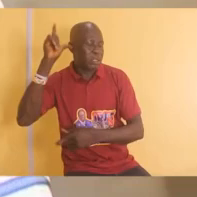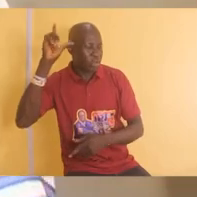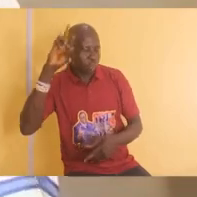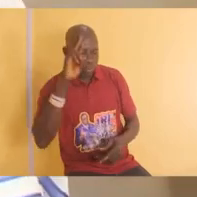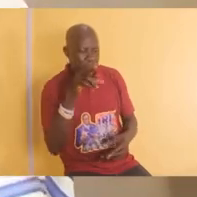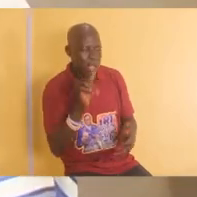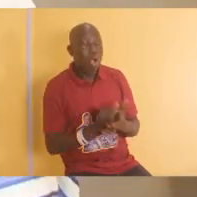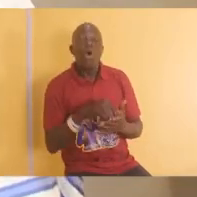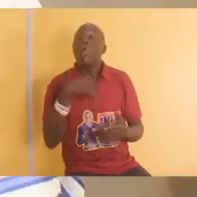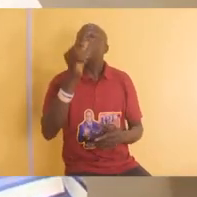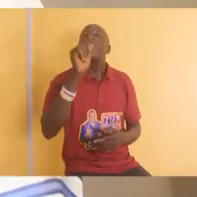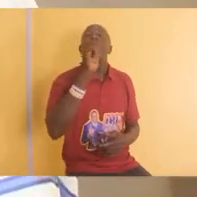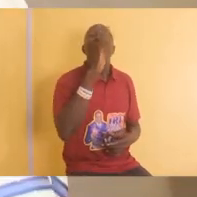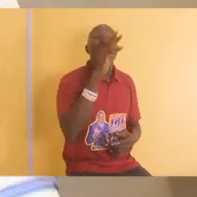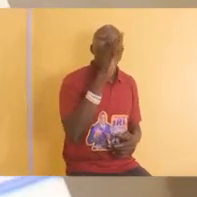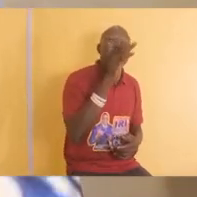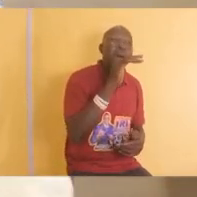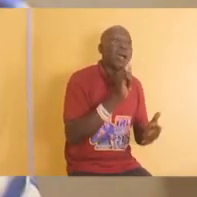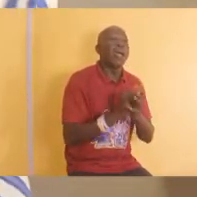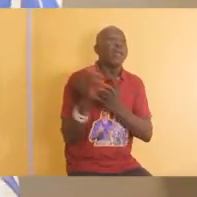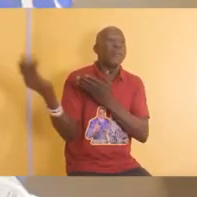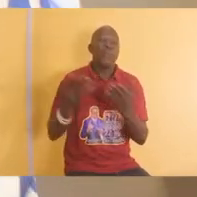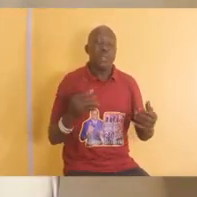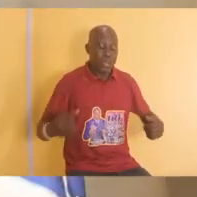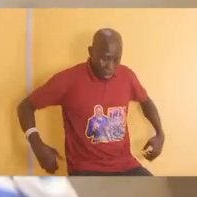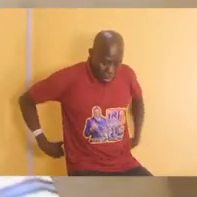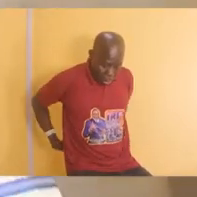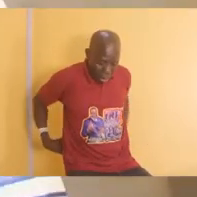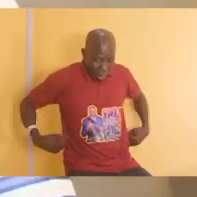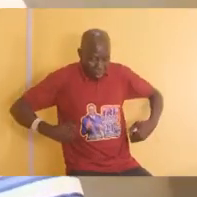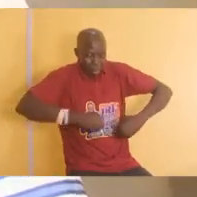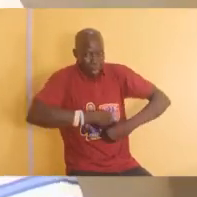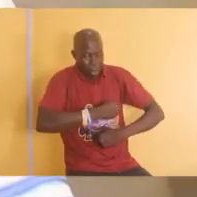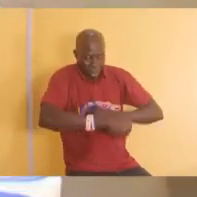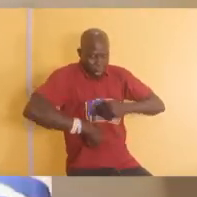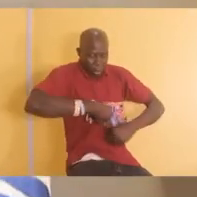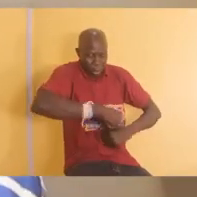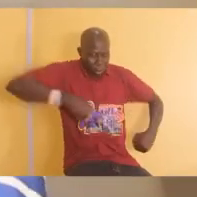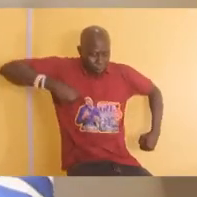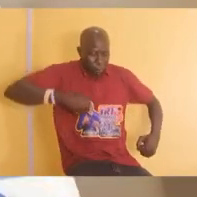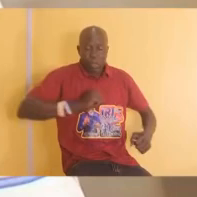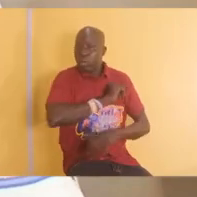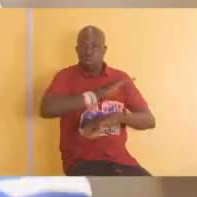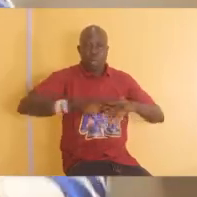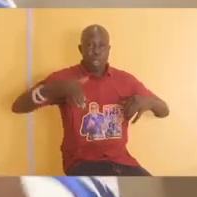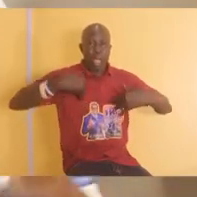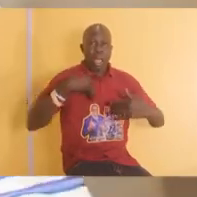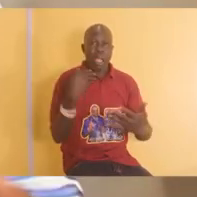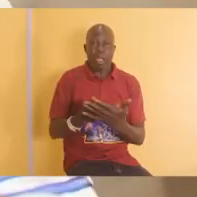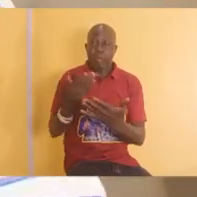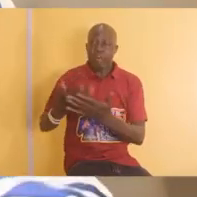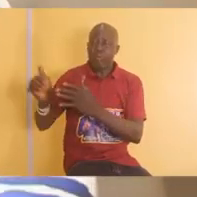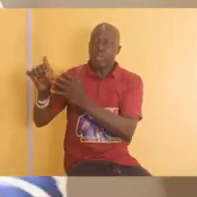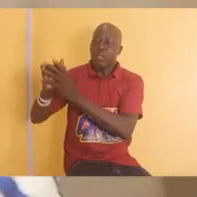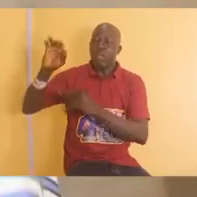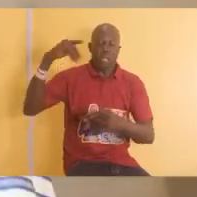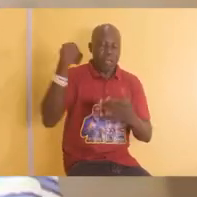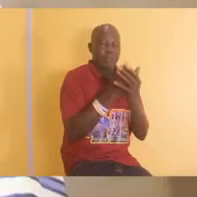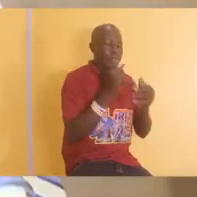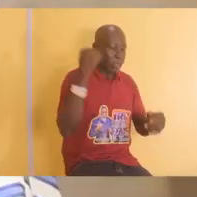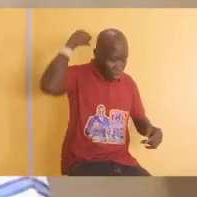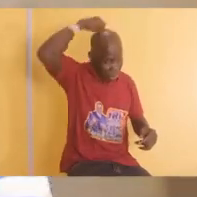your sin, your sin, your sin, your sin, your sin, your sin, your sin, your sin, your sin, your sin, your sin, your